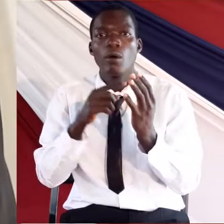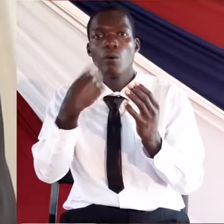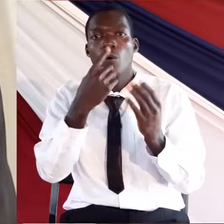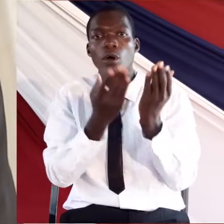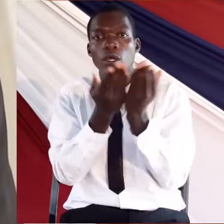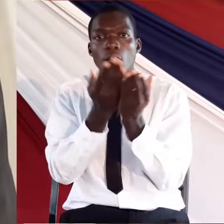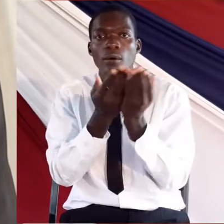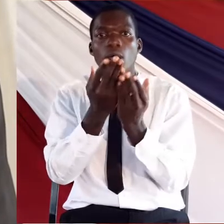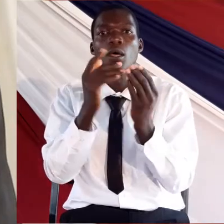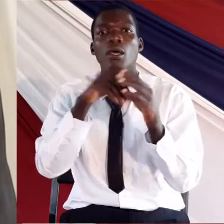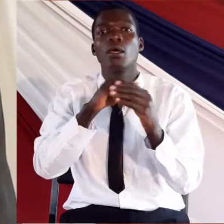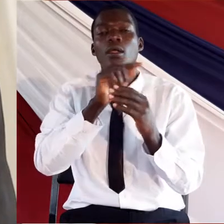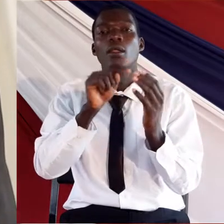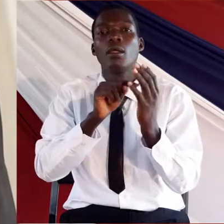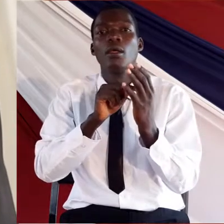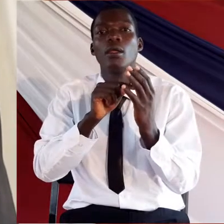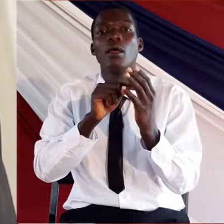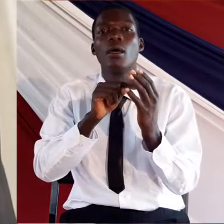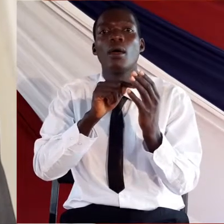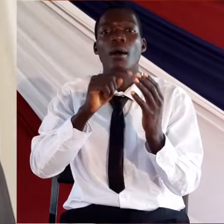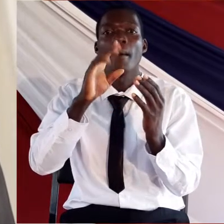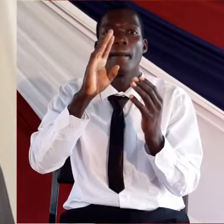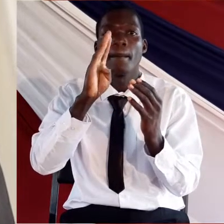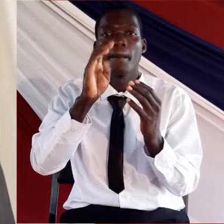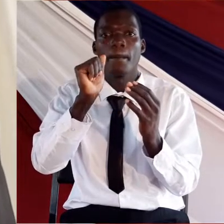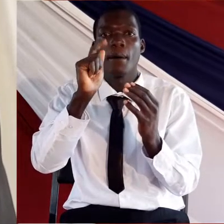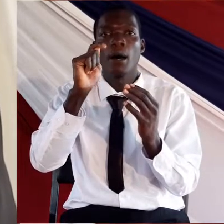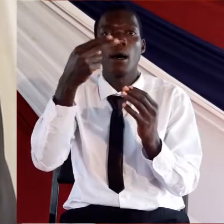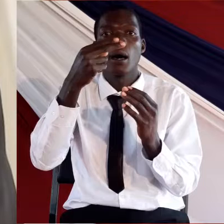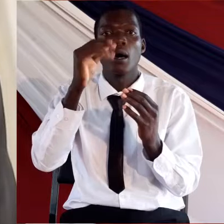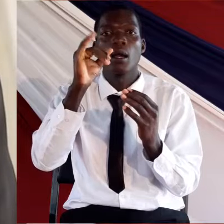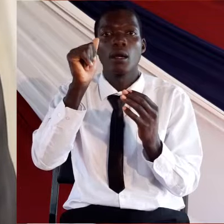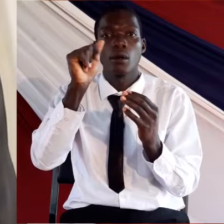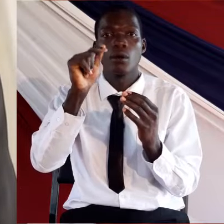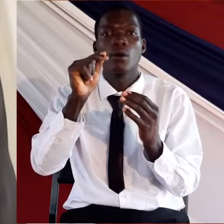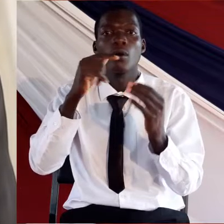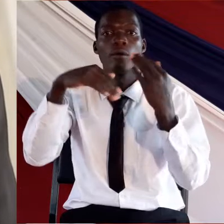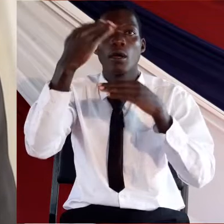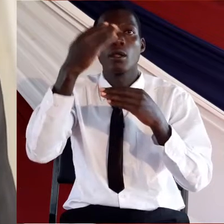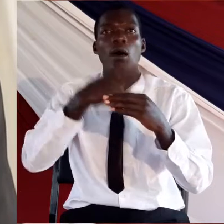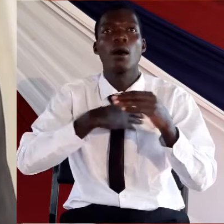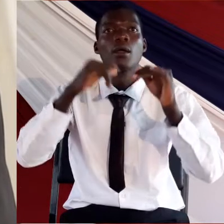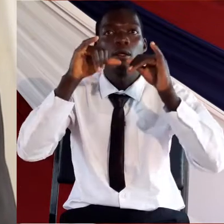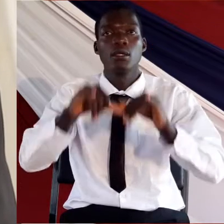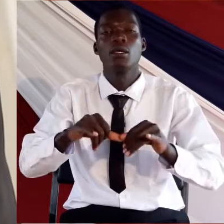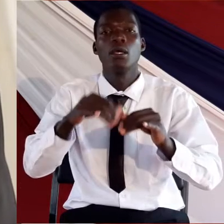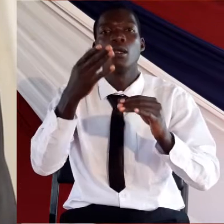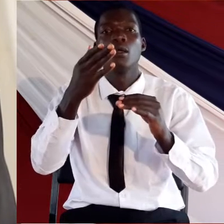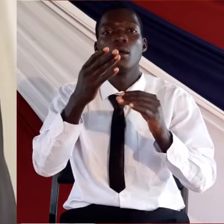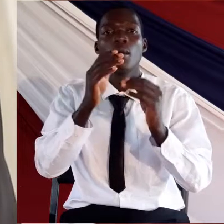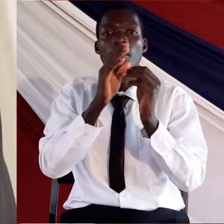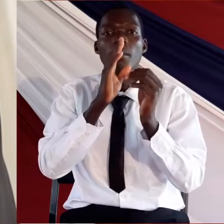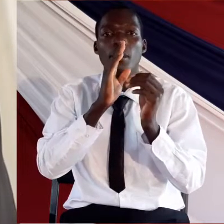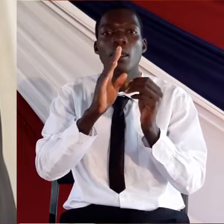serves at the University of Eastern Africa Baraton as the Deputy Vice Chancellor in charge of Student Affairs, will